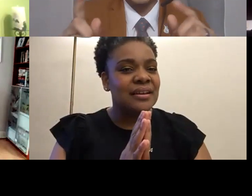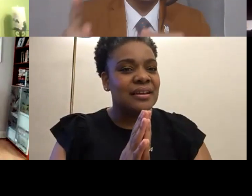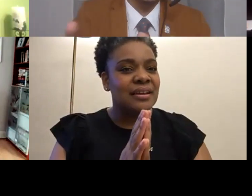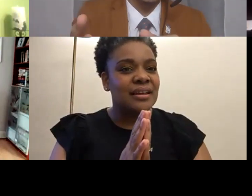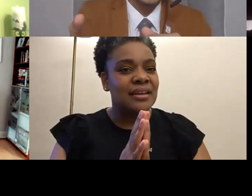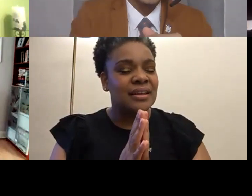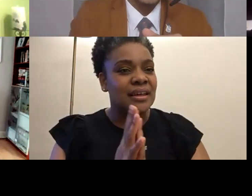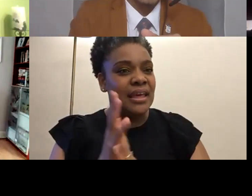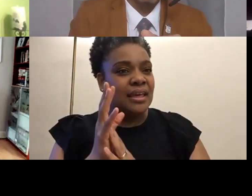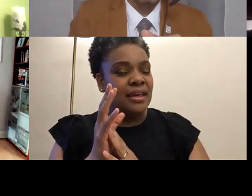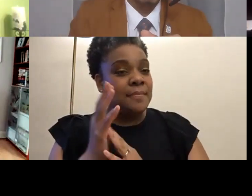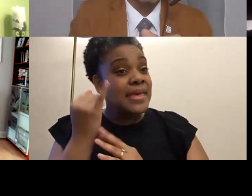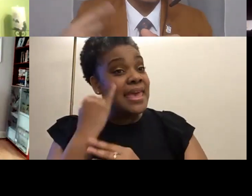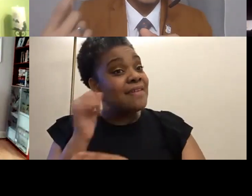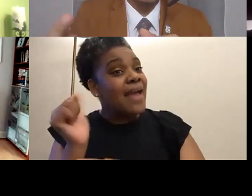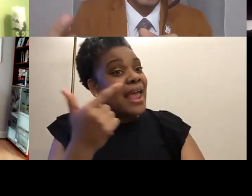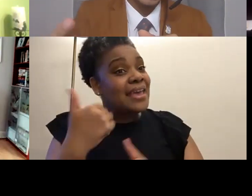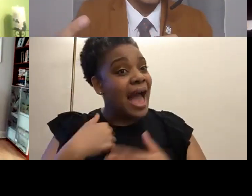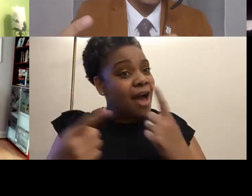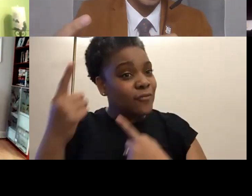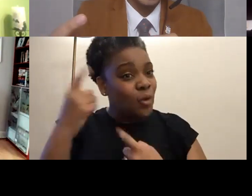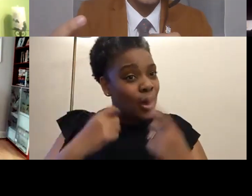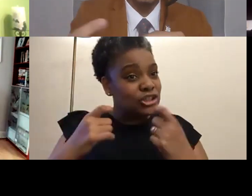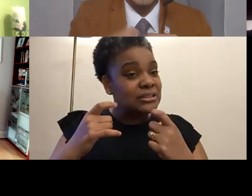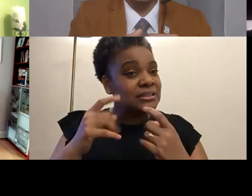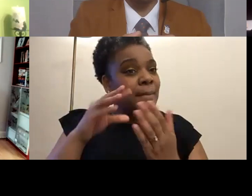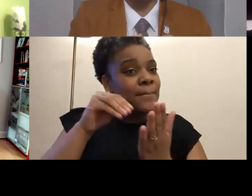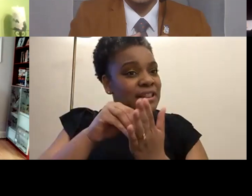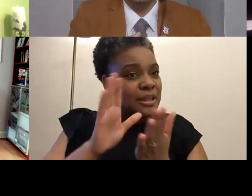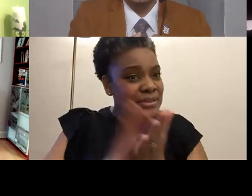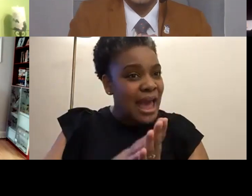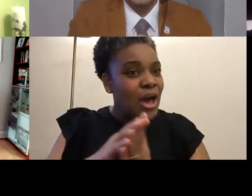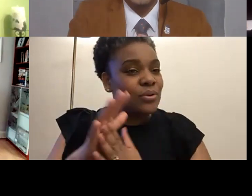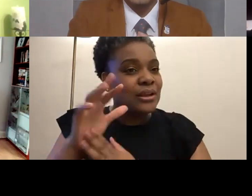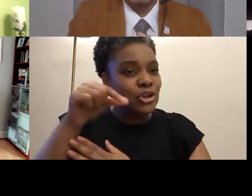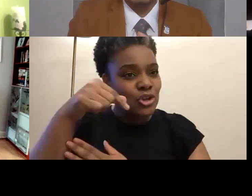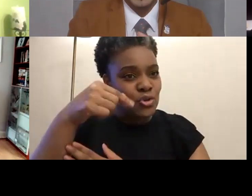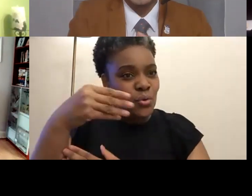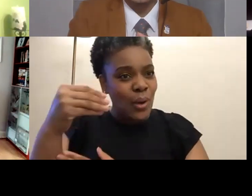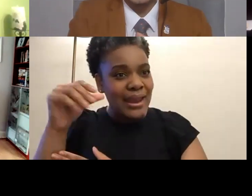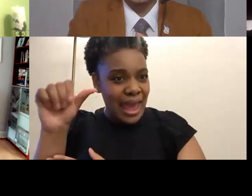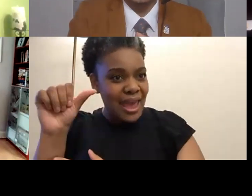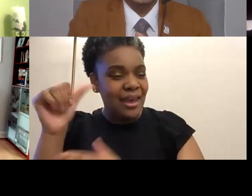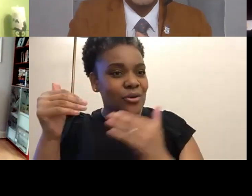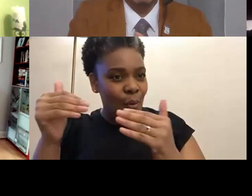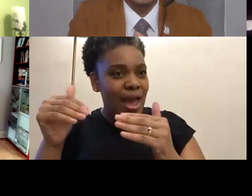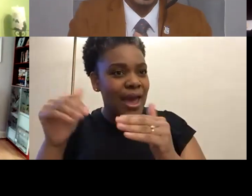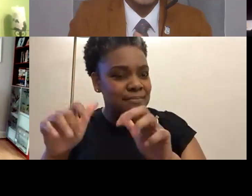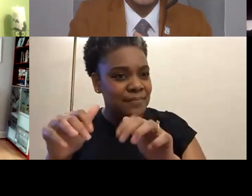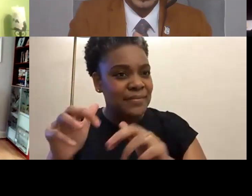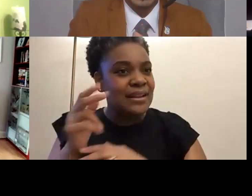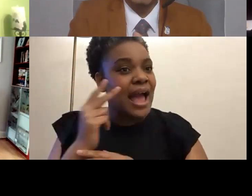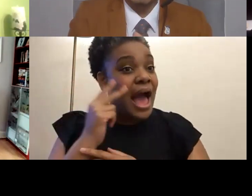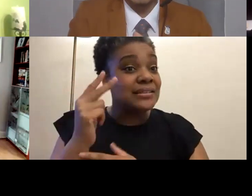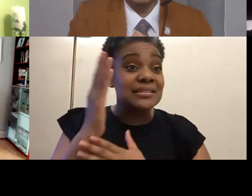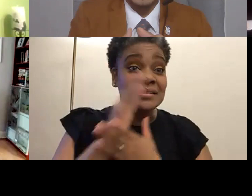do have questions, please put them in the Q&A if you haven't already. And I see some good